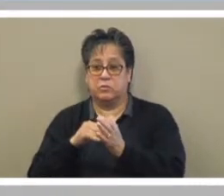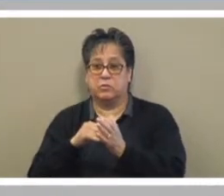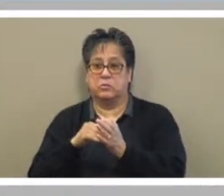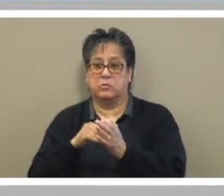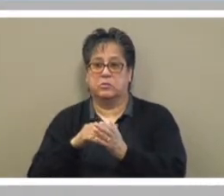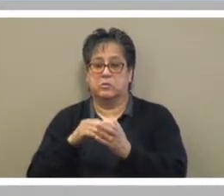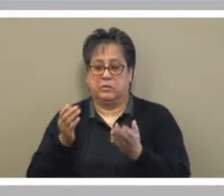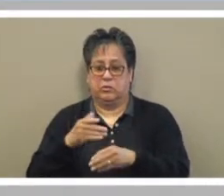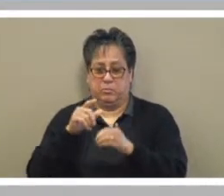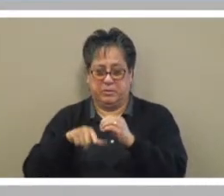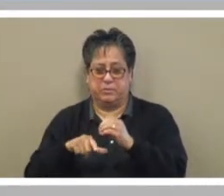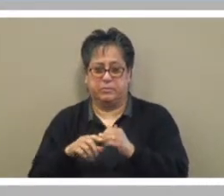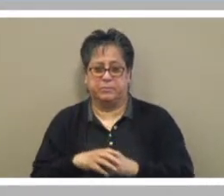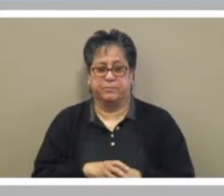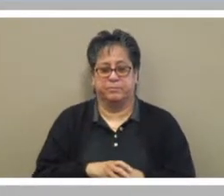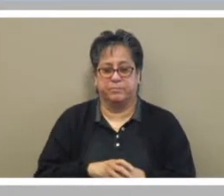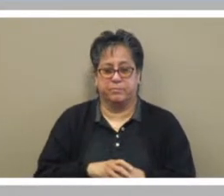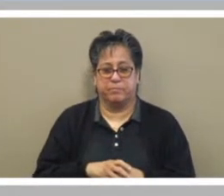installed in El Paso.